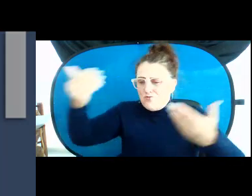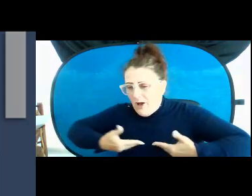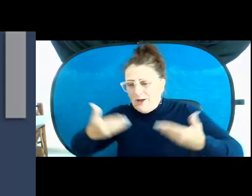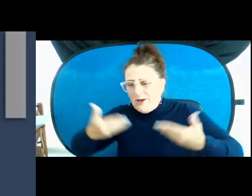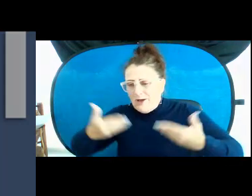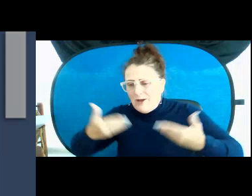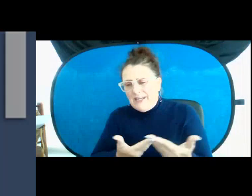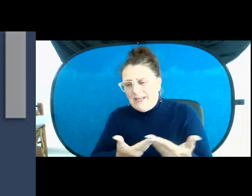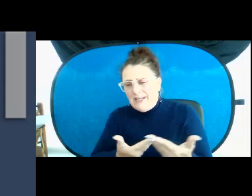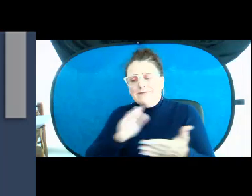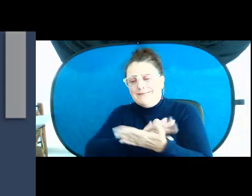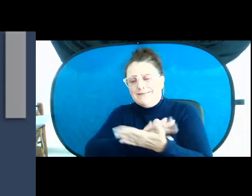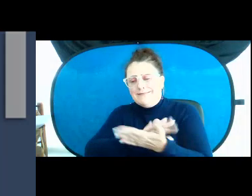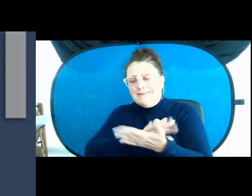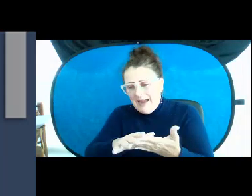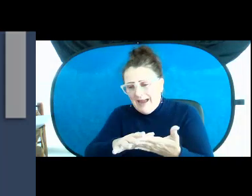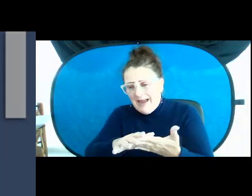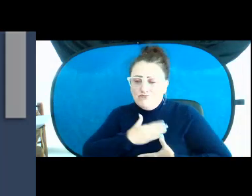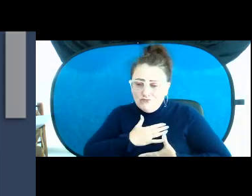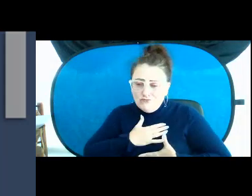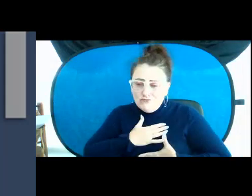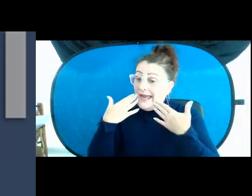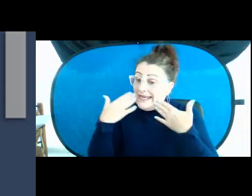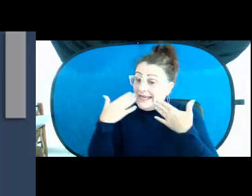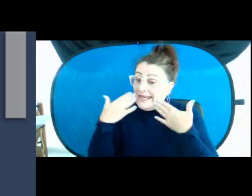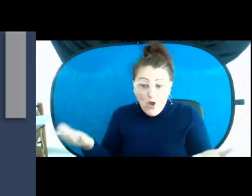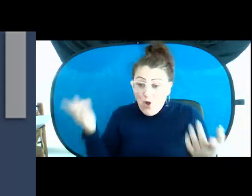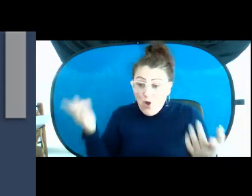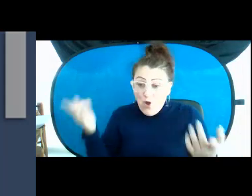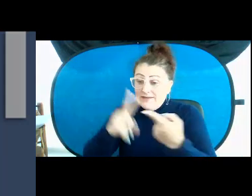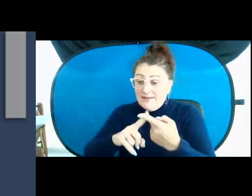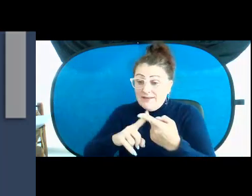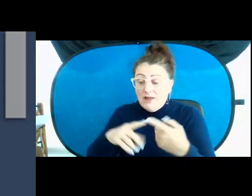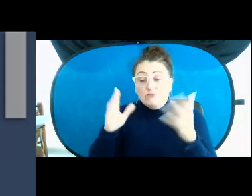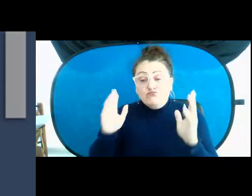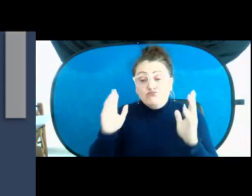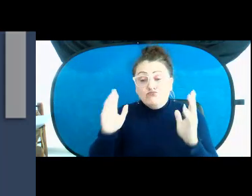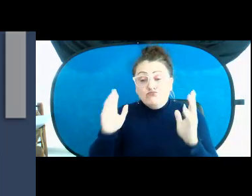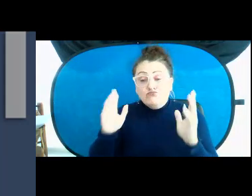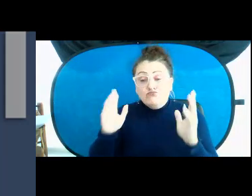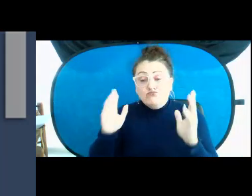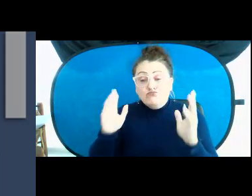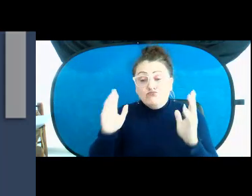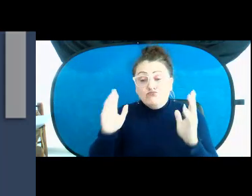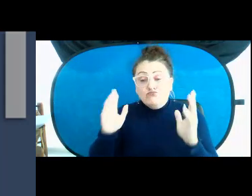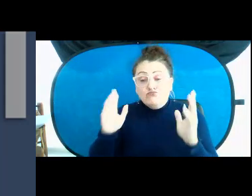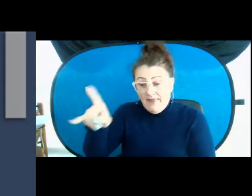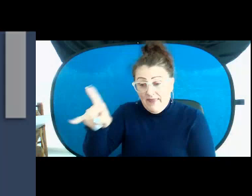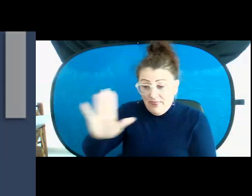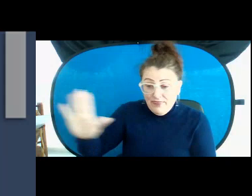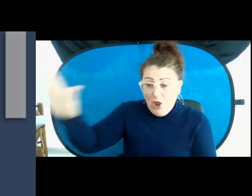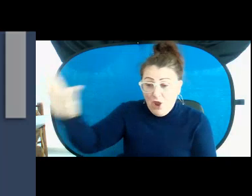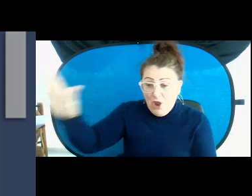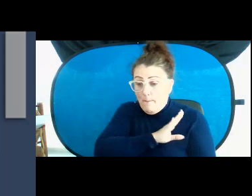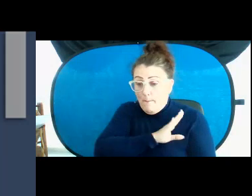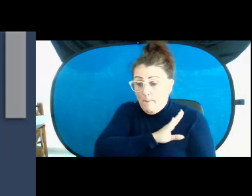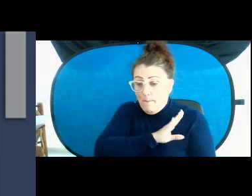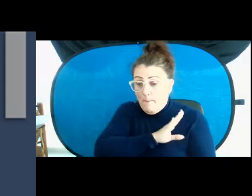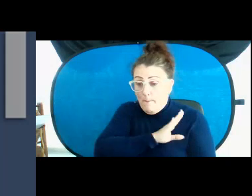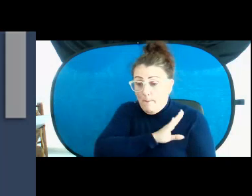with the reception. And what I did not know until I was talking to Stacy yesterday at the reception is they had their own board meeting yesterday